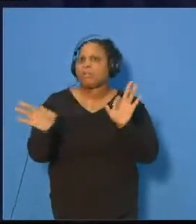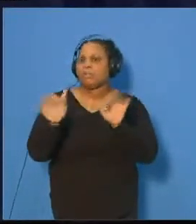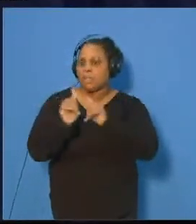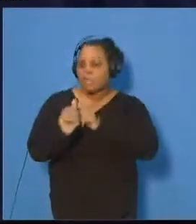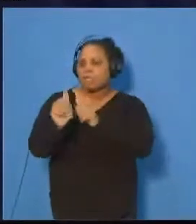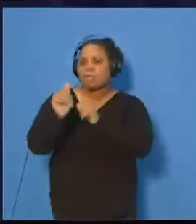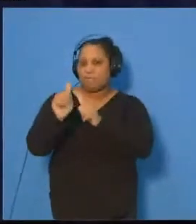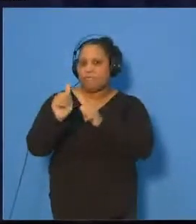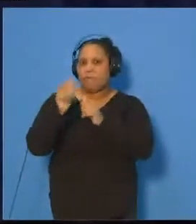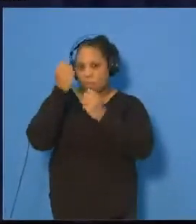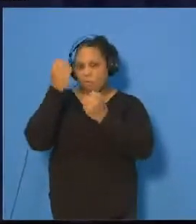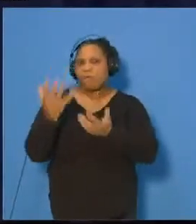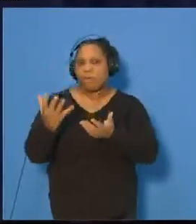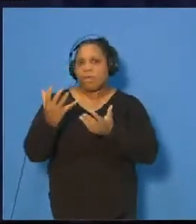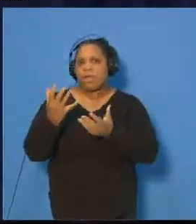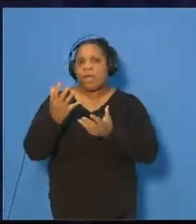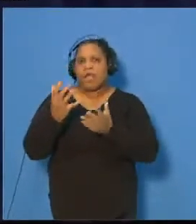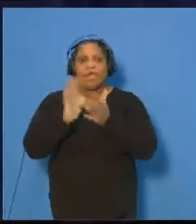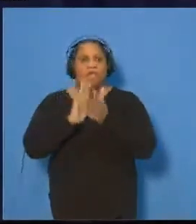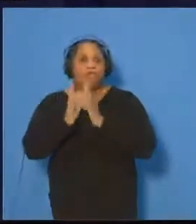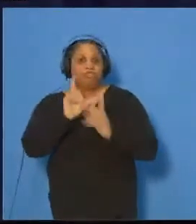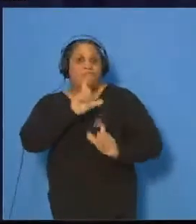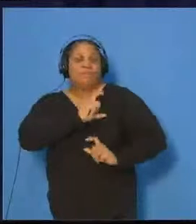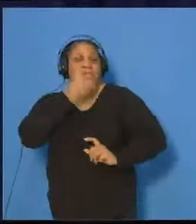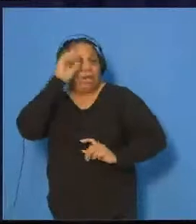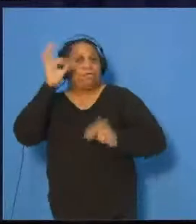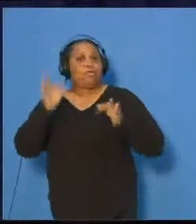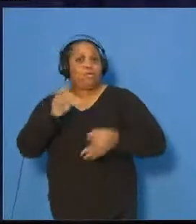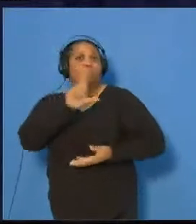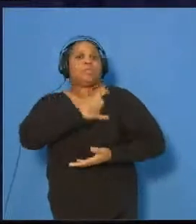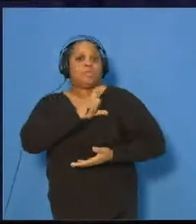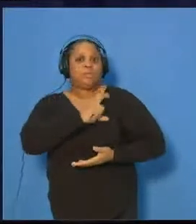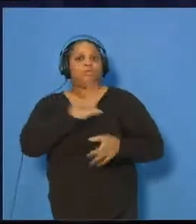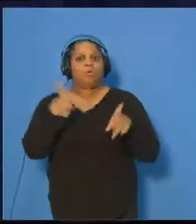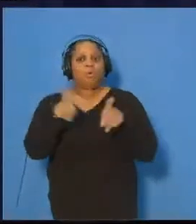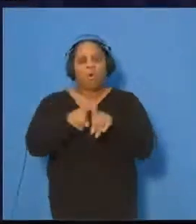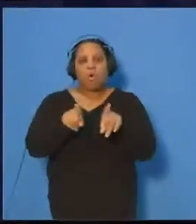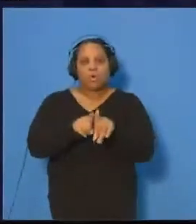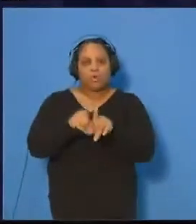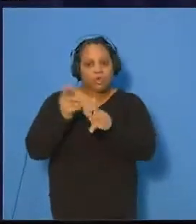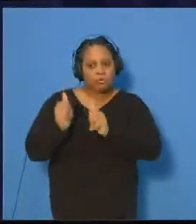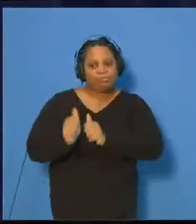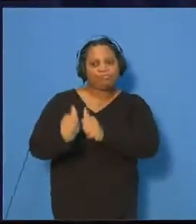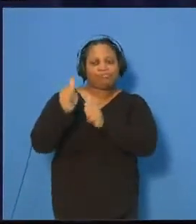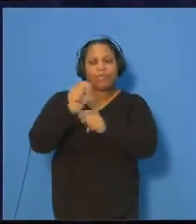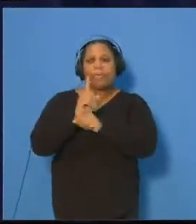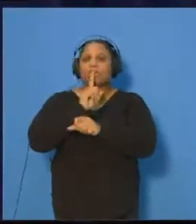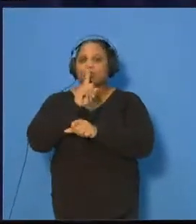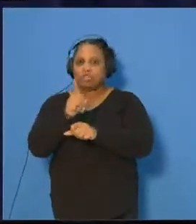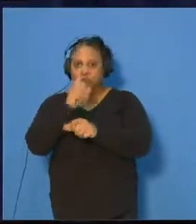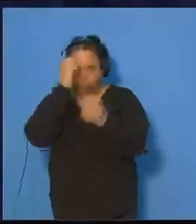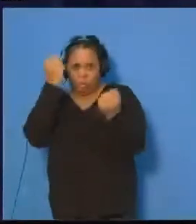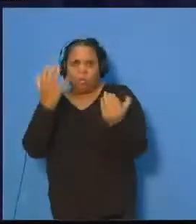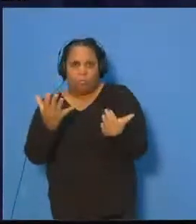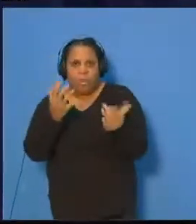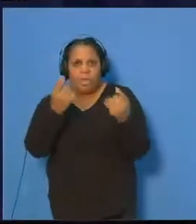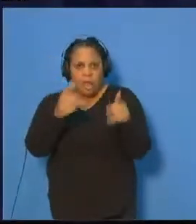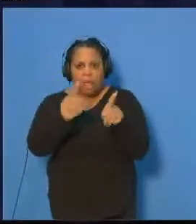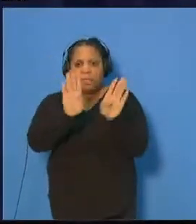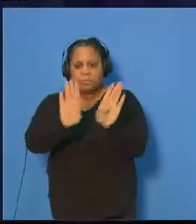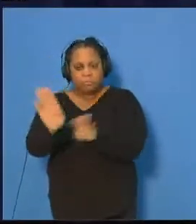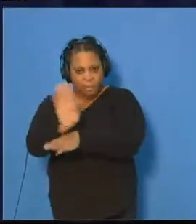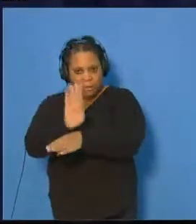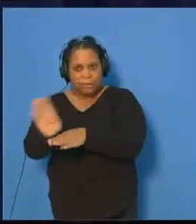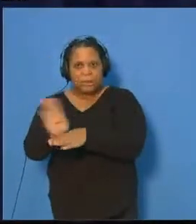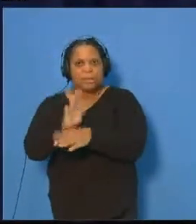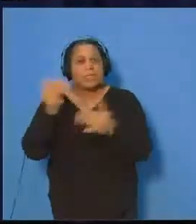We have the traffic wardens and the bailiffs who will be policing this process to make sure that people are following it. We've also made a